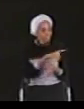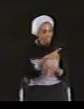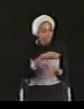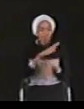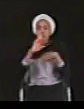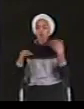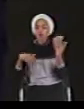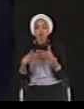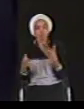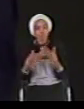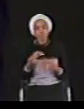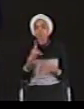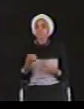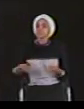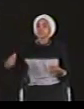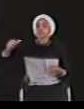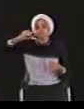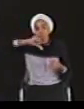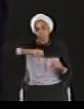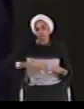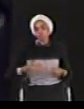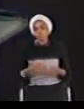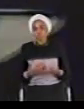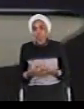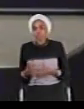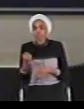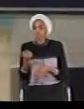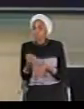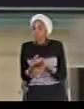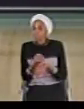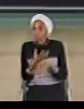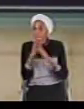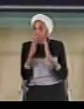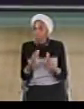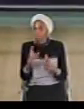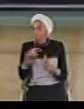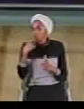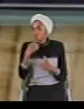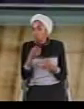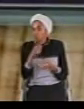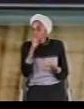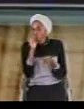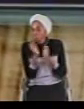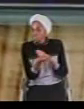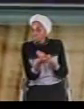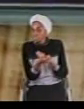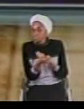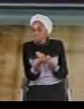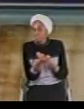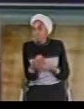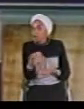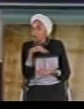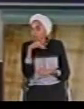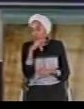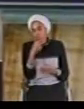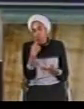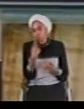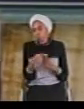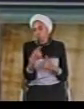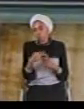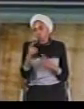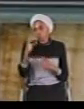be damned. The counselor who modifies, adulterates the word of God,